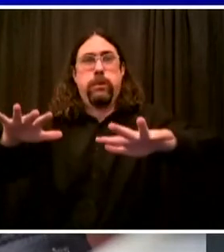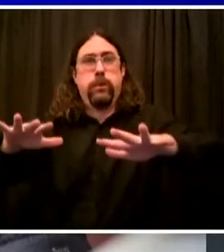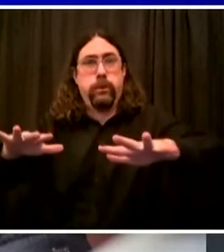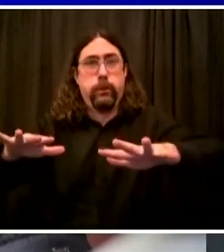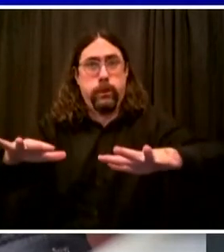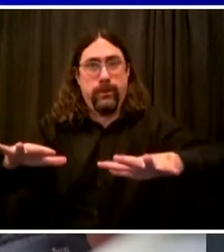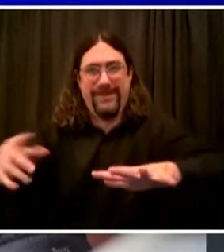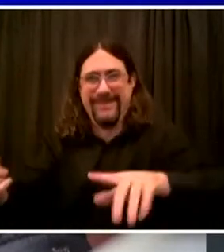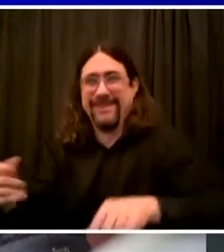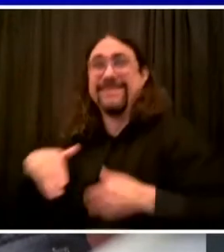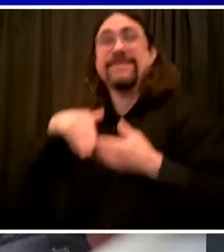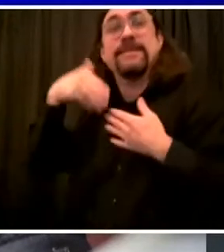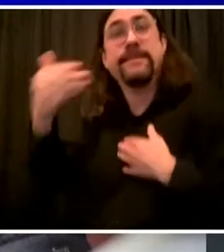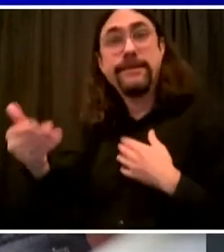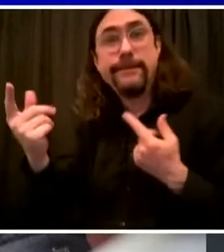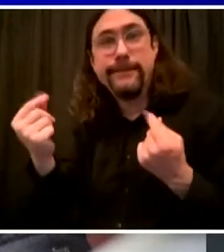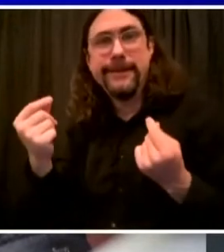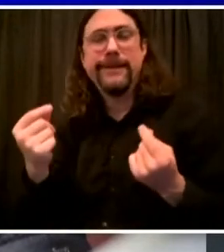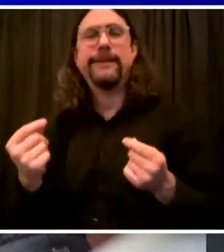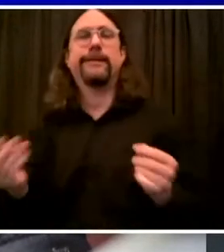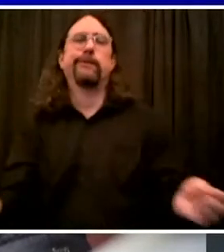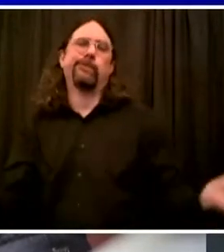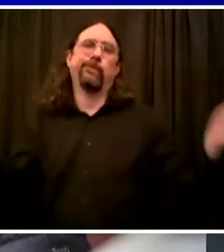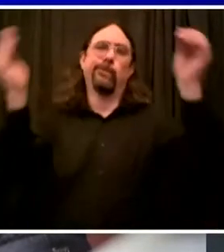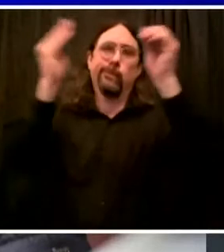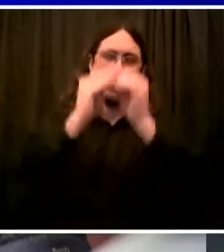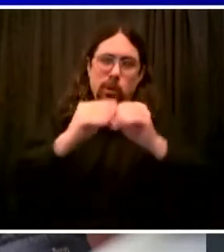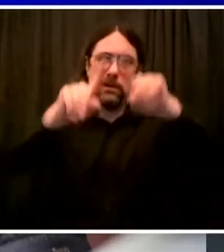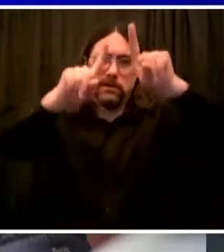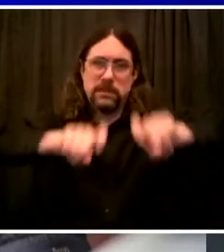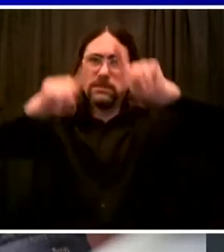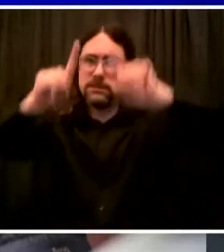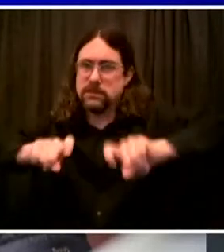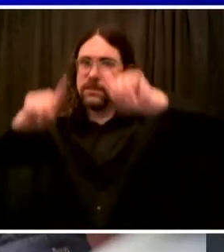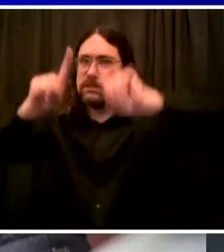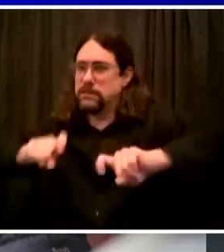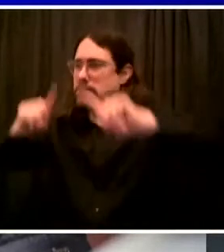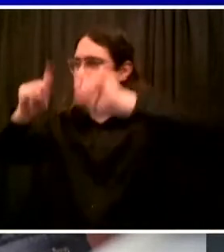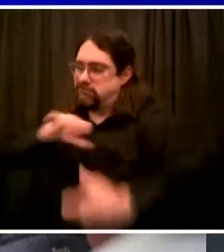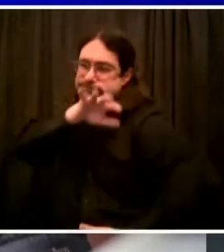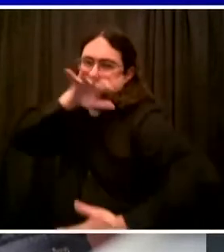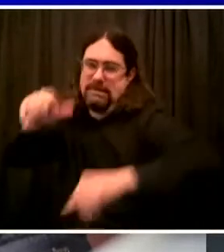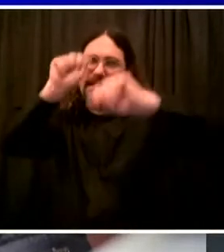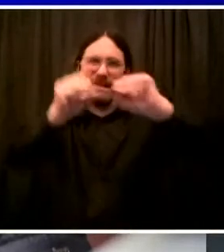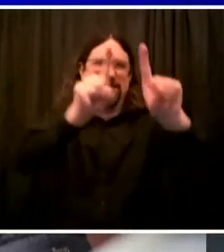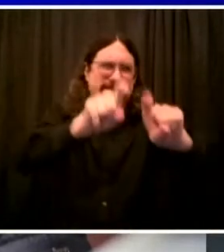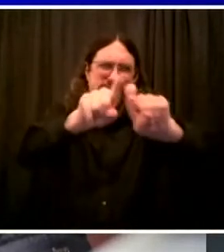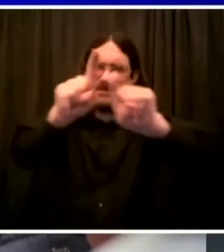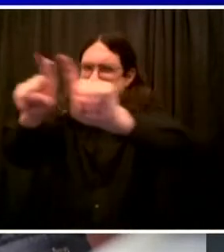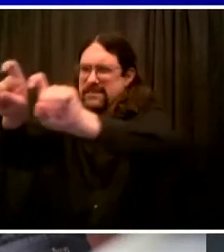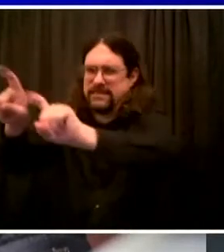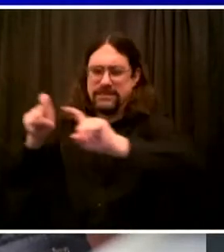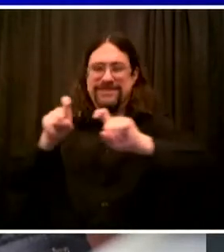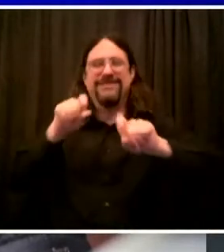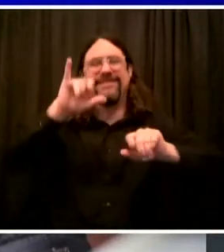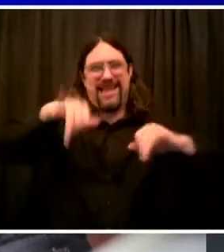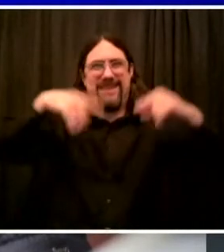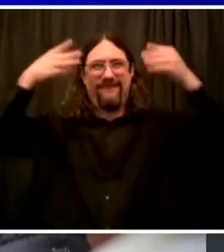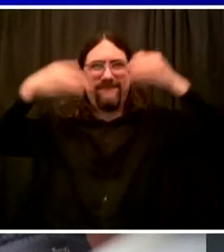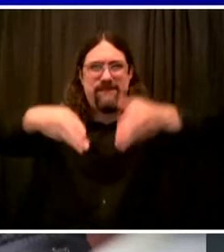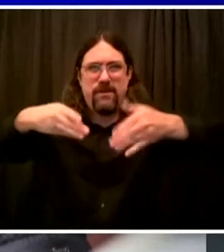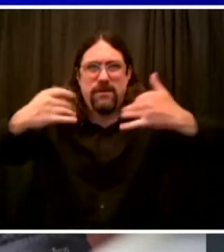trace initiative that's going to be huge and is going to grow as big as it needs to. And I want to emphasize that. Whatever that point is we need to get